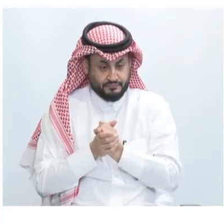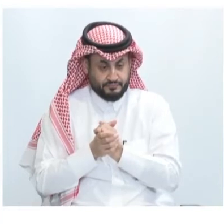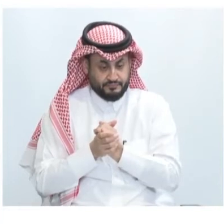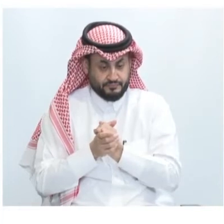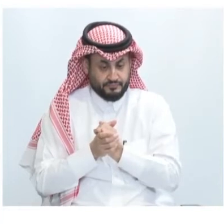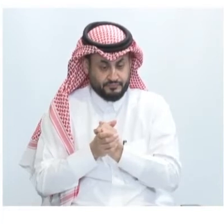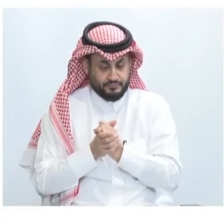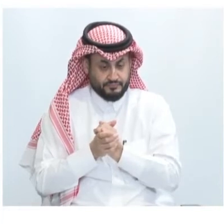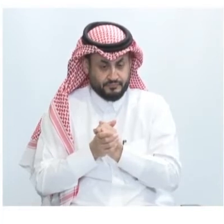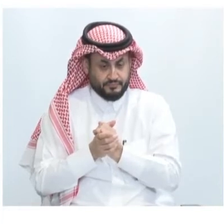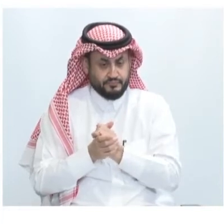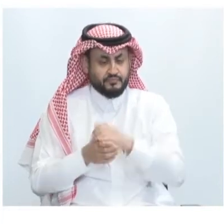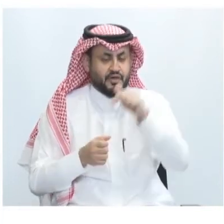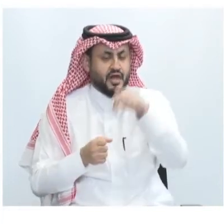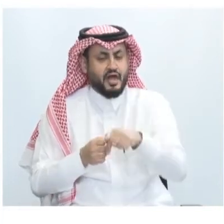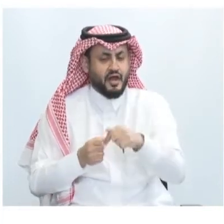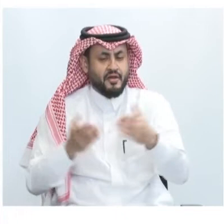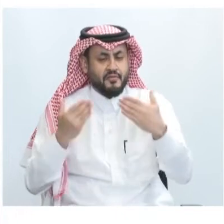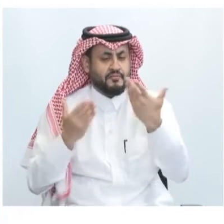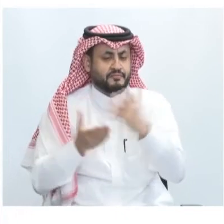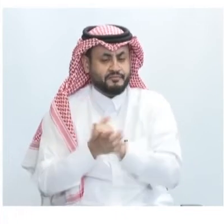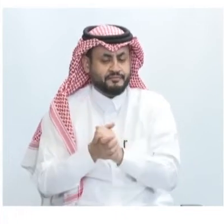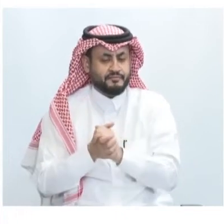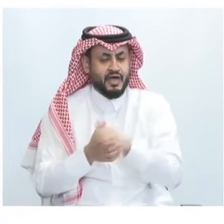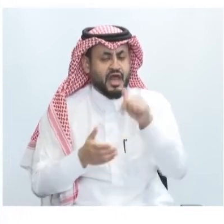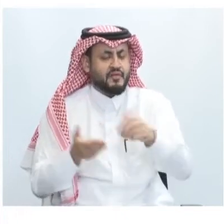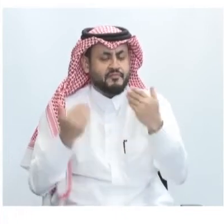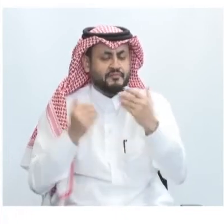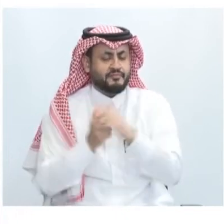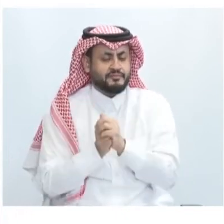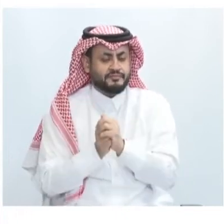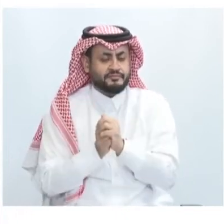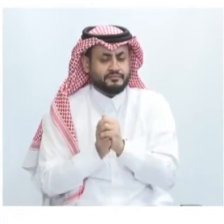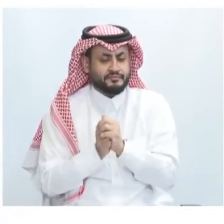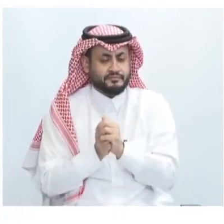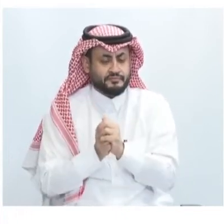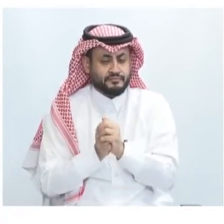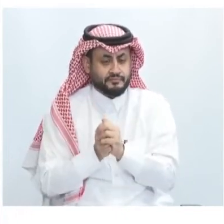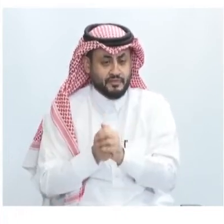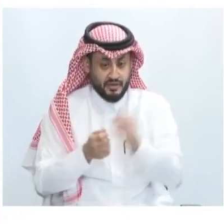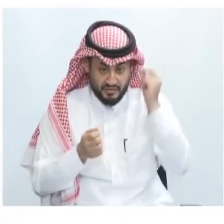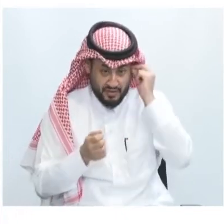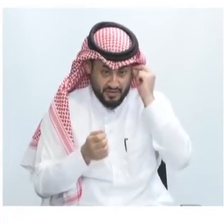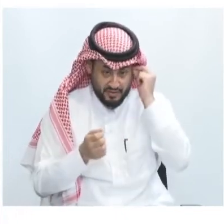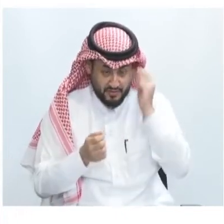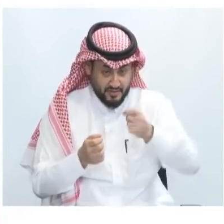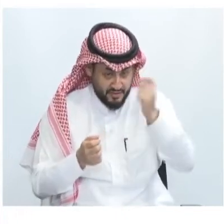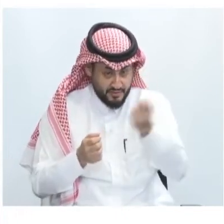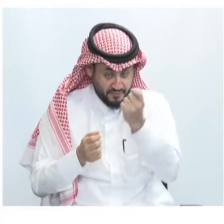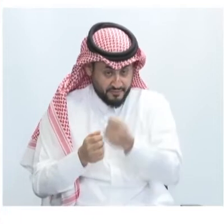what is the objective of our lesson today? At the end of the lesson, you will write small letters A to